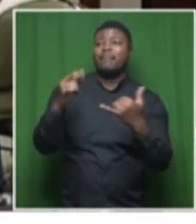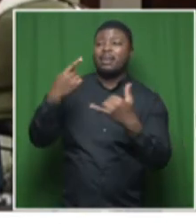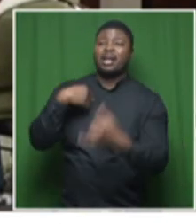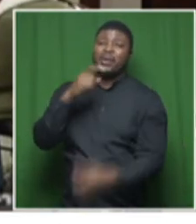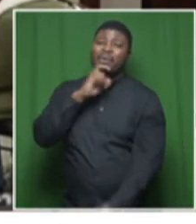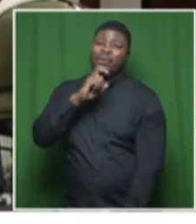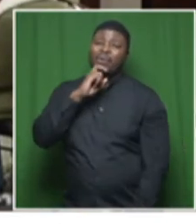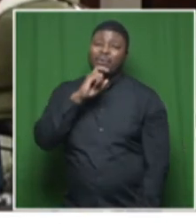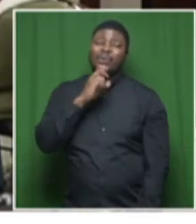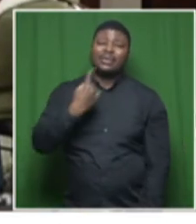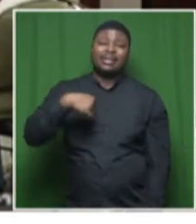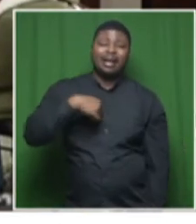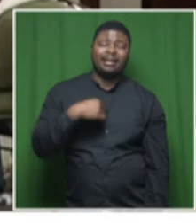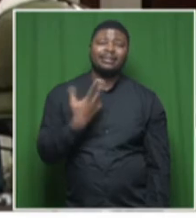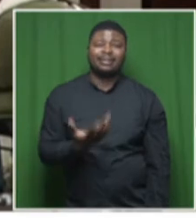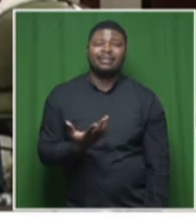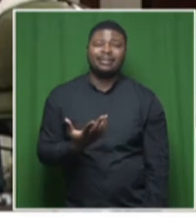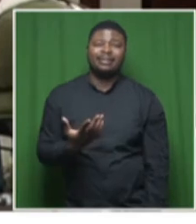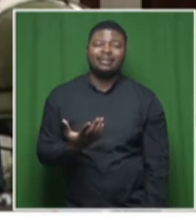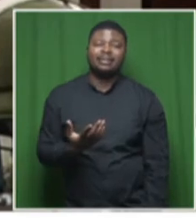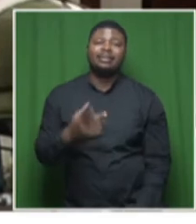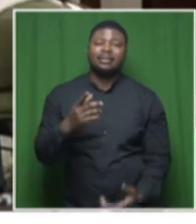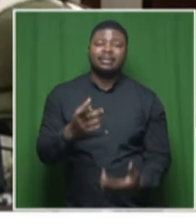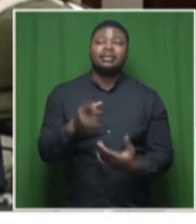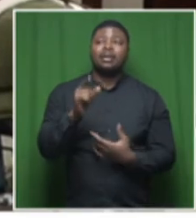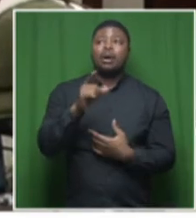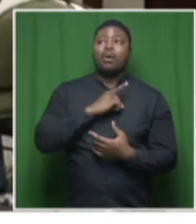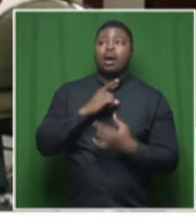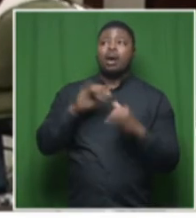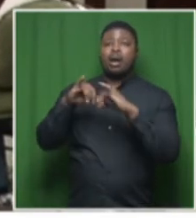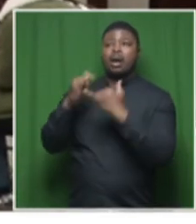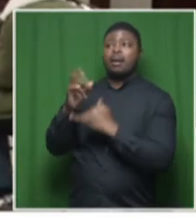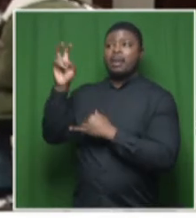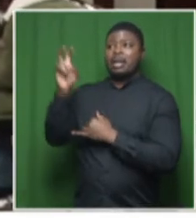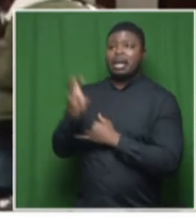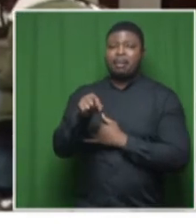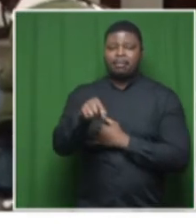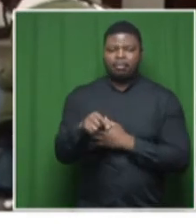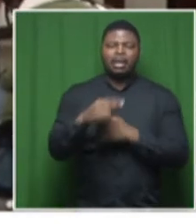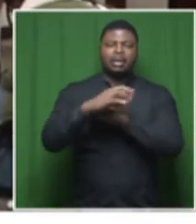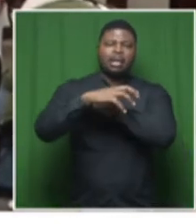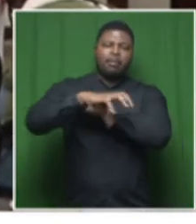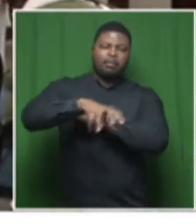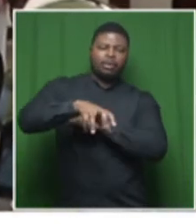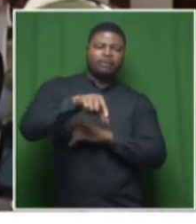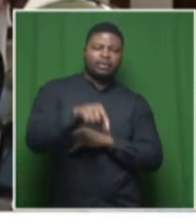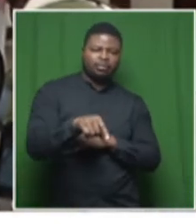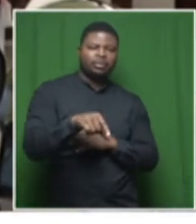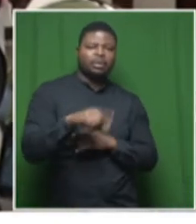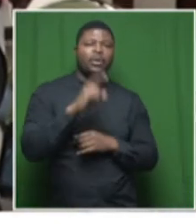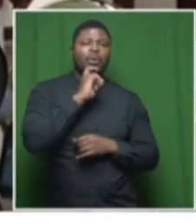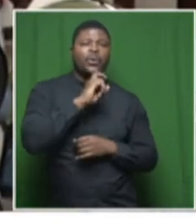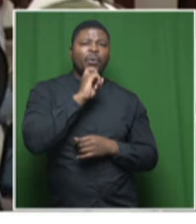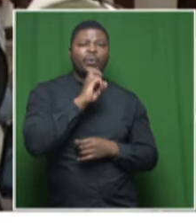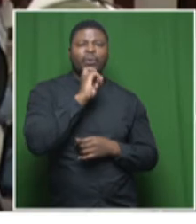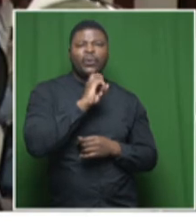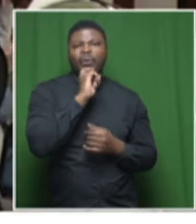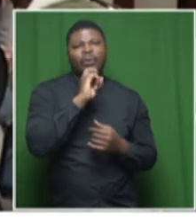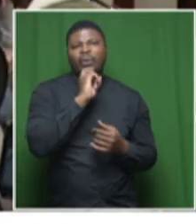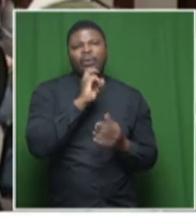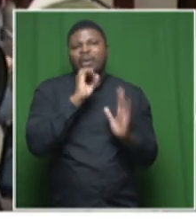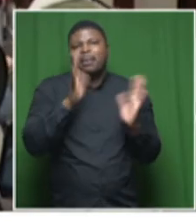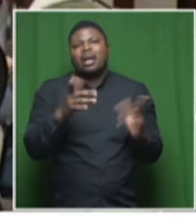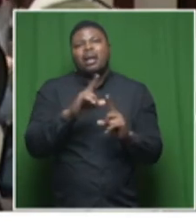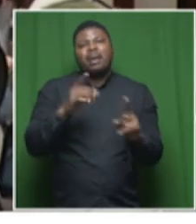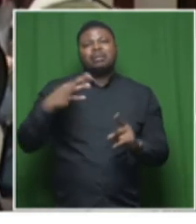larger production companies coming in to the province, using us